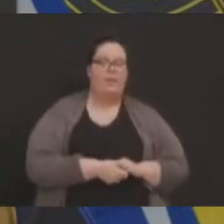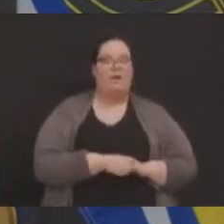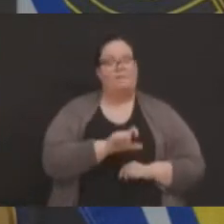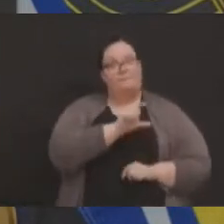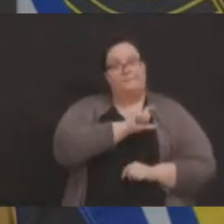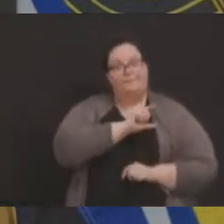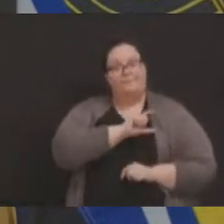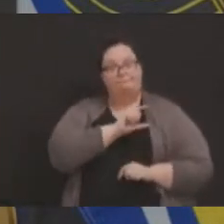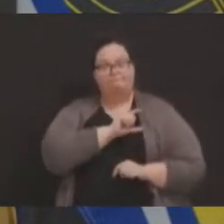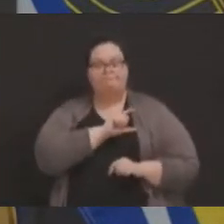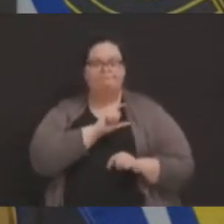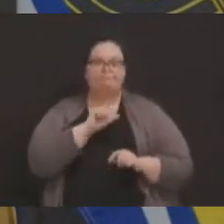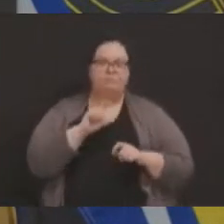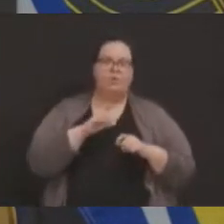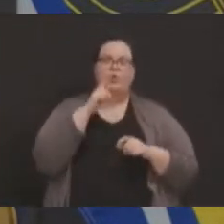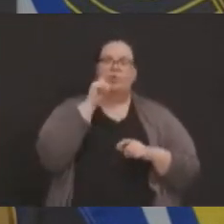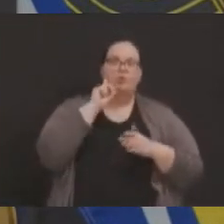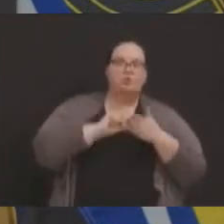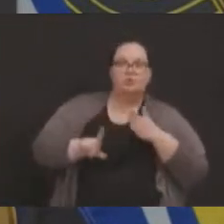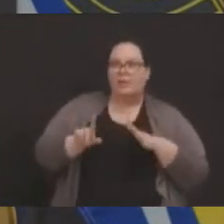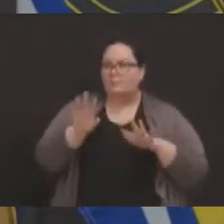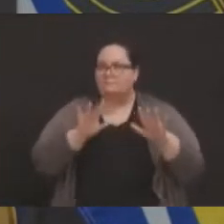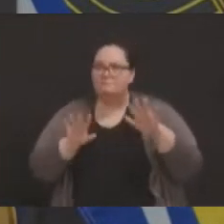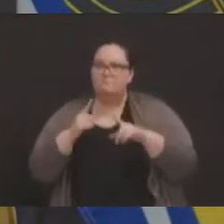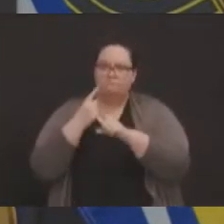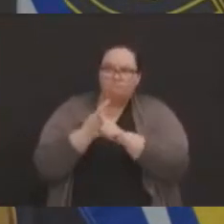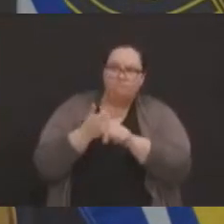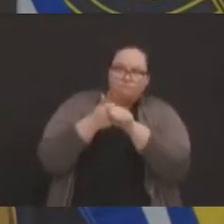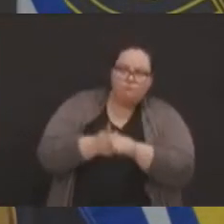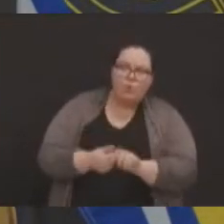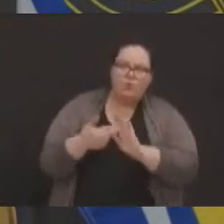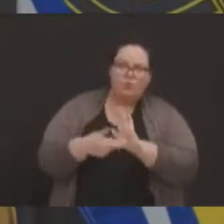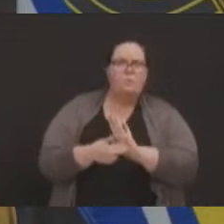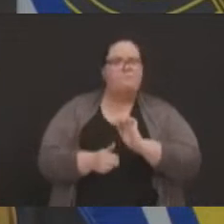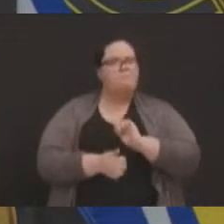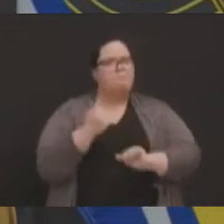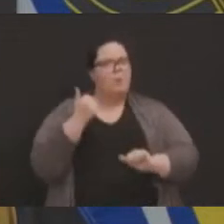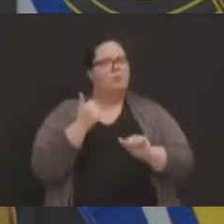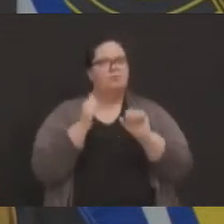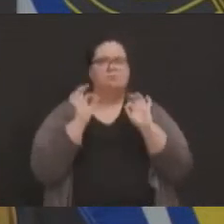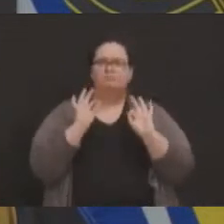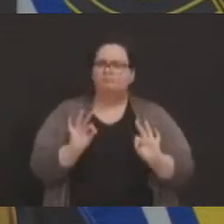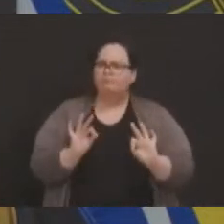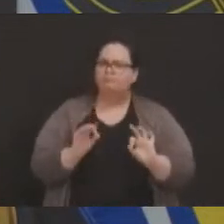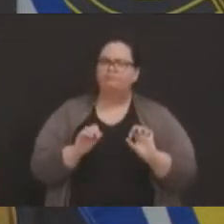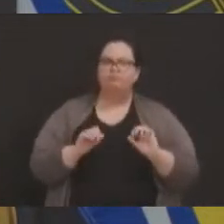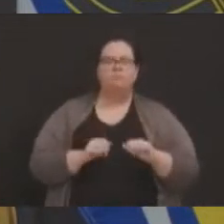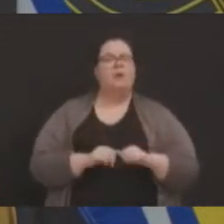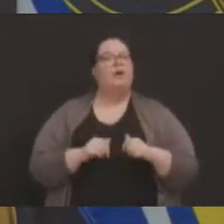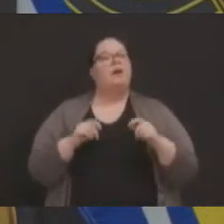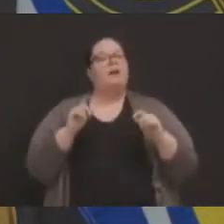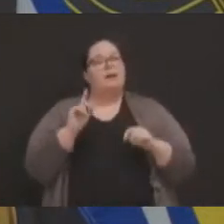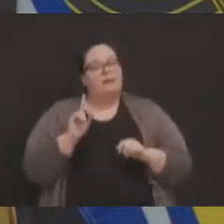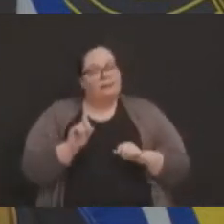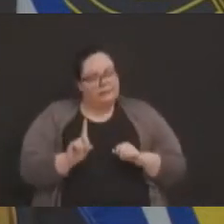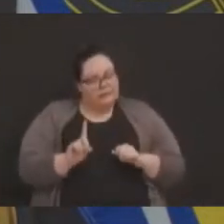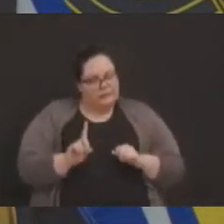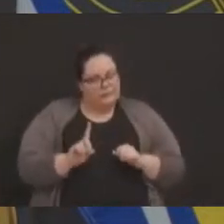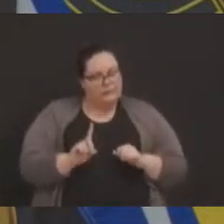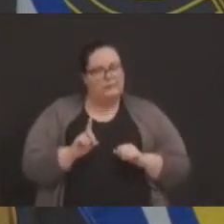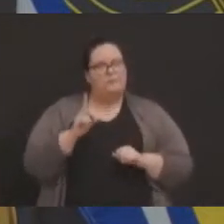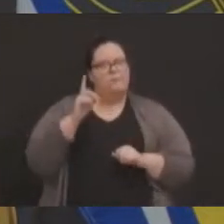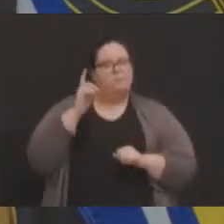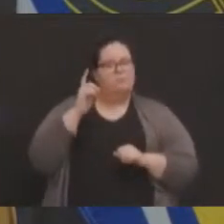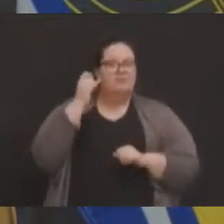if there are cases of people clearly violating the emergency order, action will be taken. I'm sure many of you have heard about